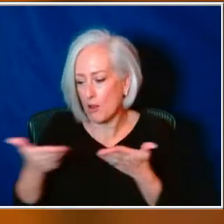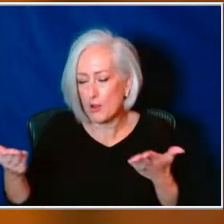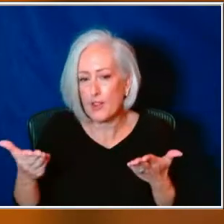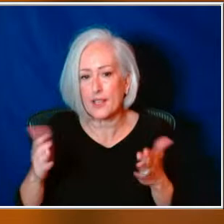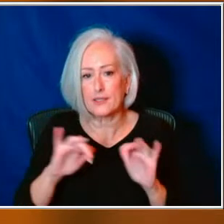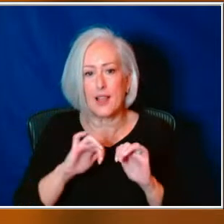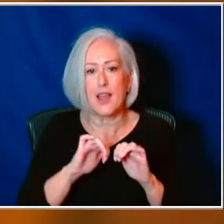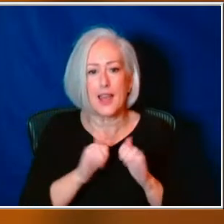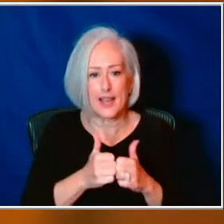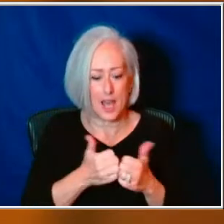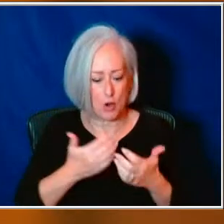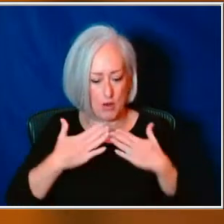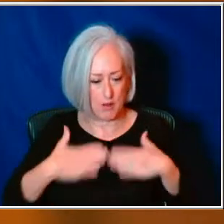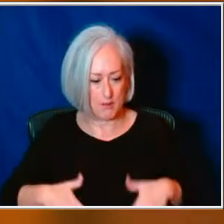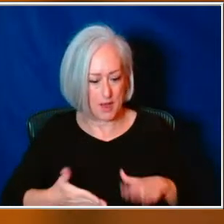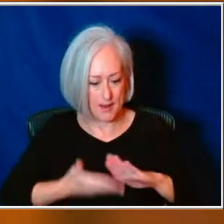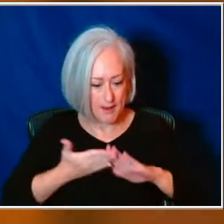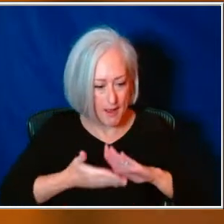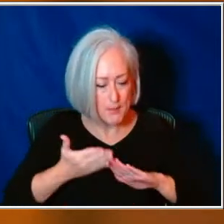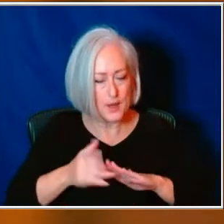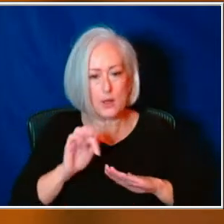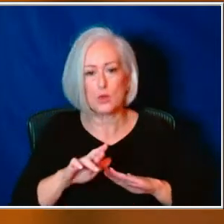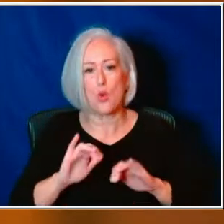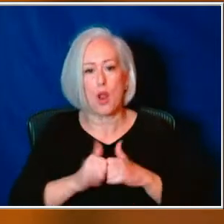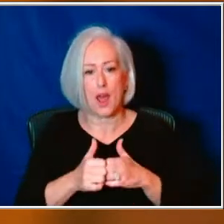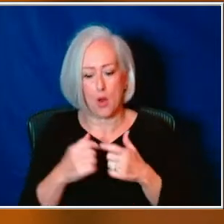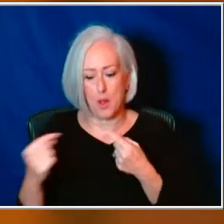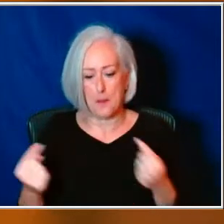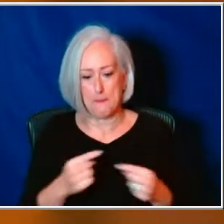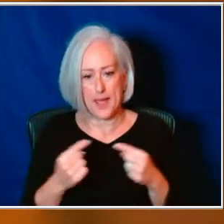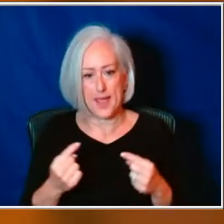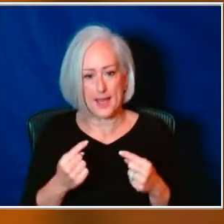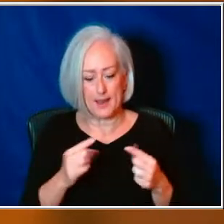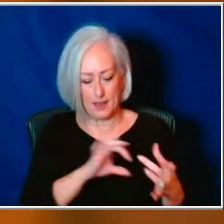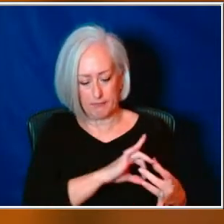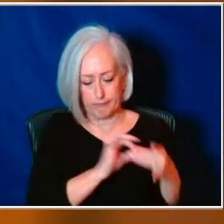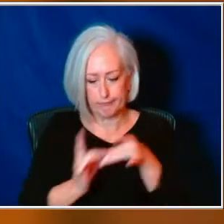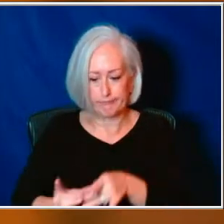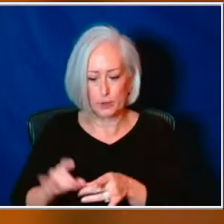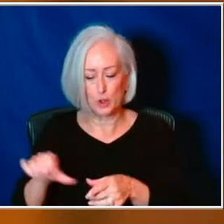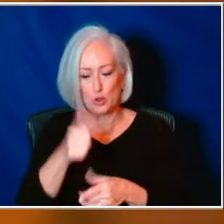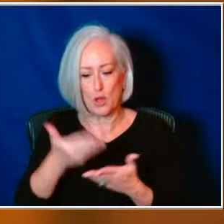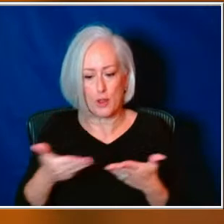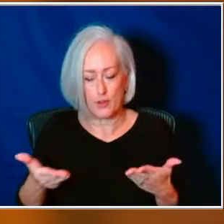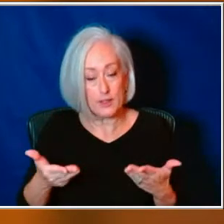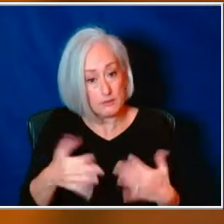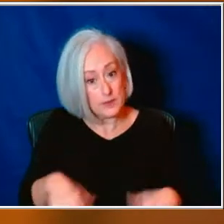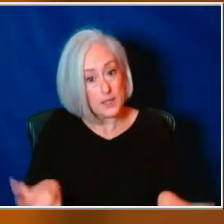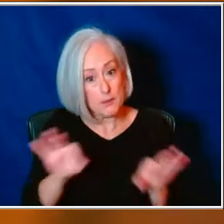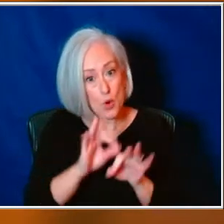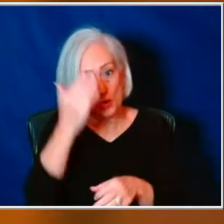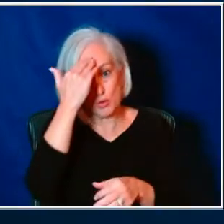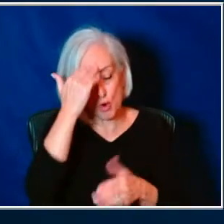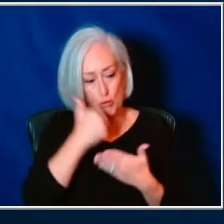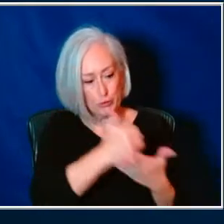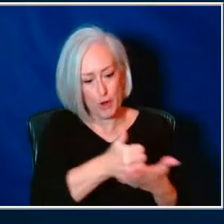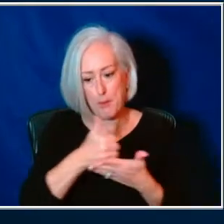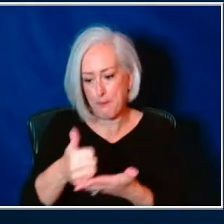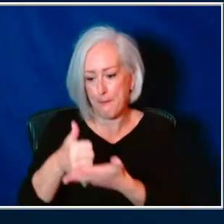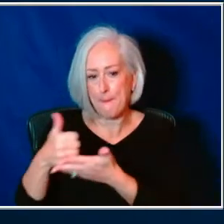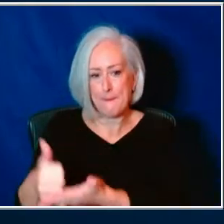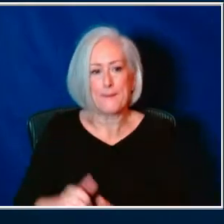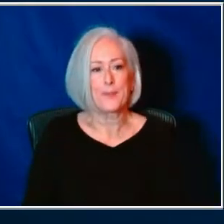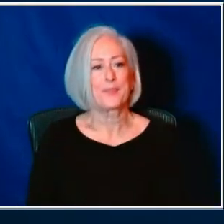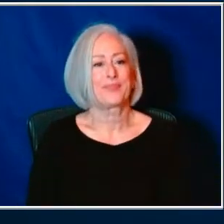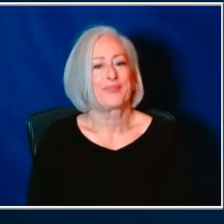things operate or how pain is connected to other things, I think it's important to know and be able to help everybody.